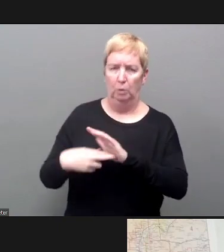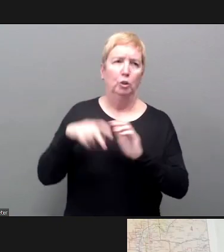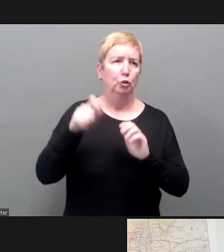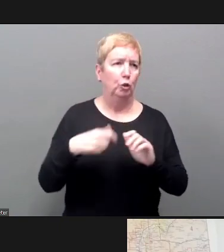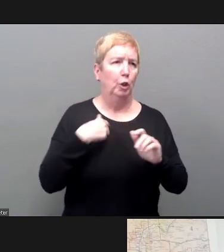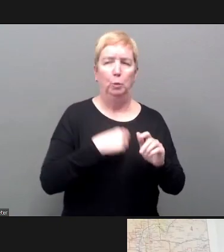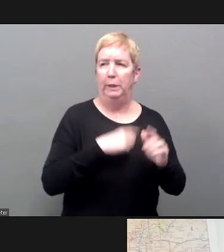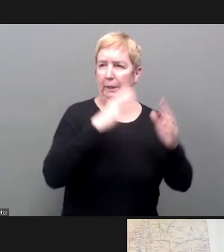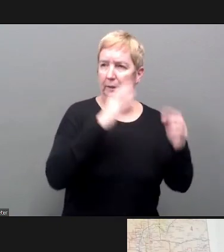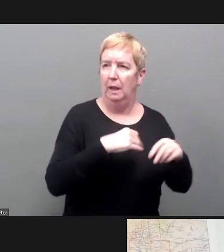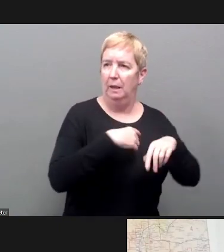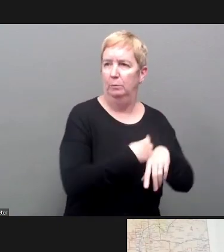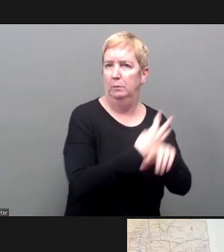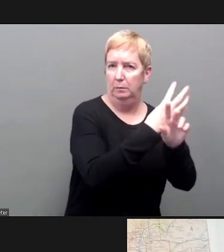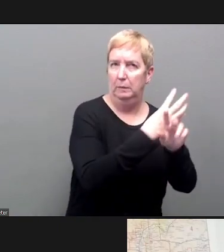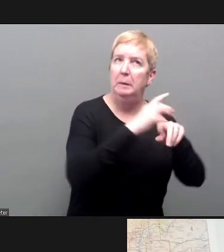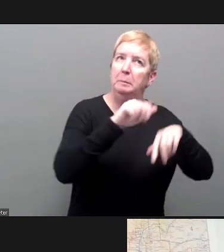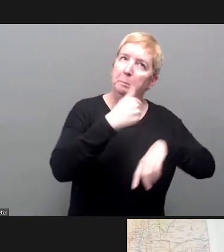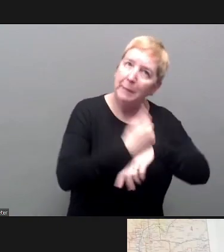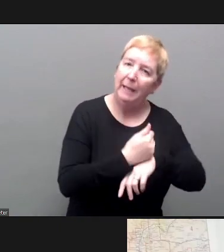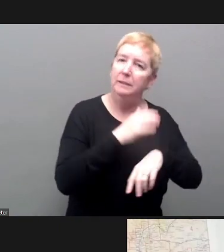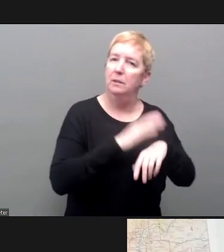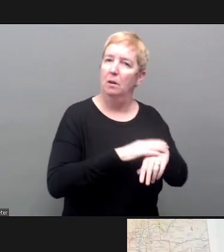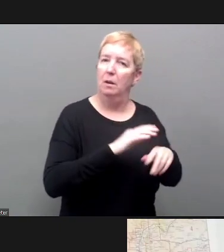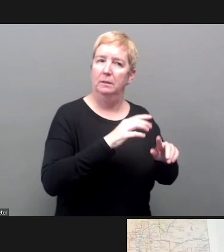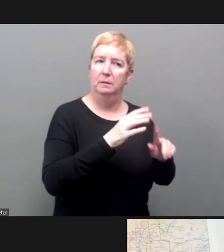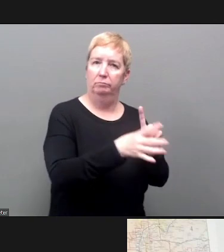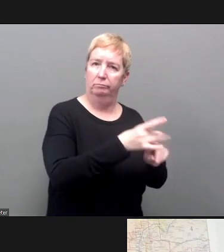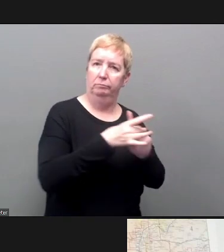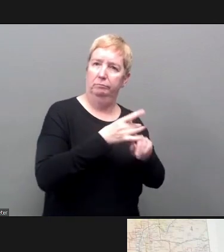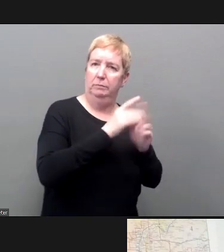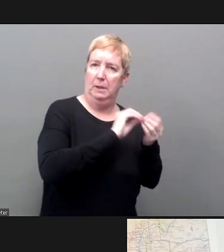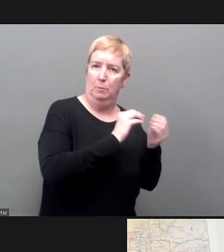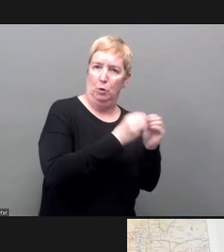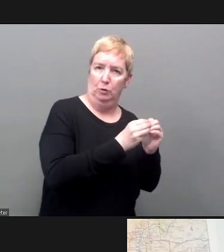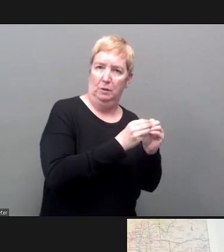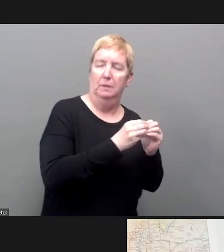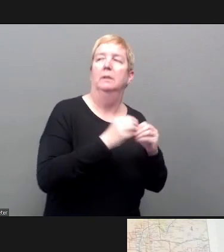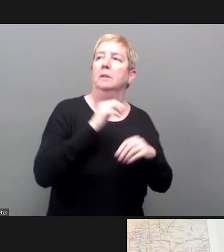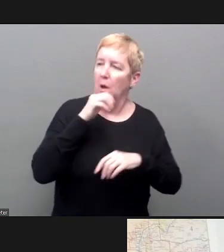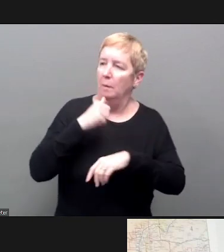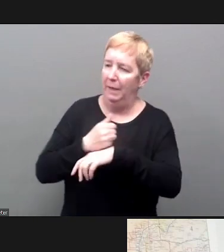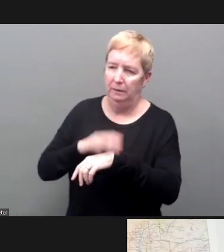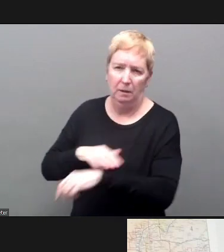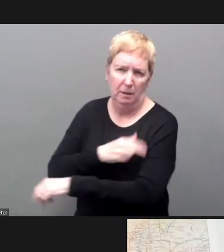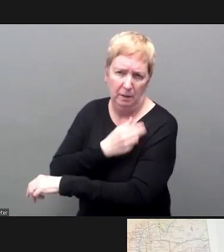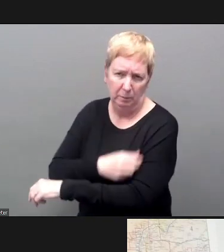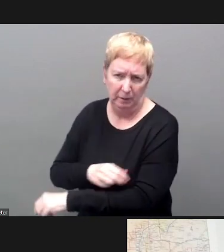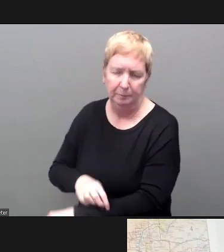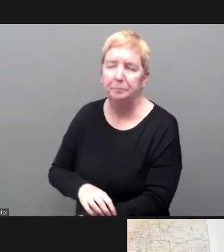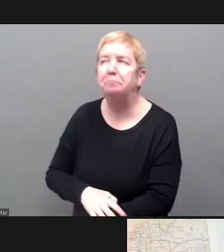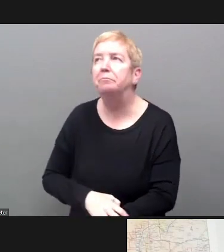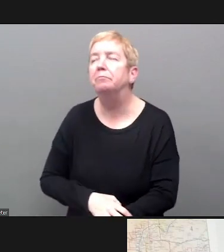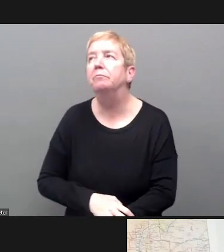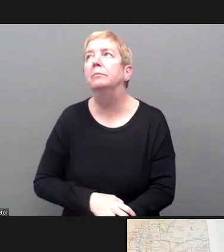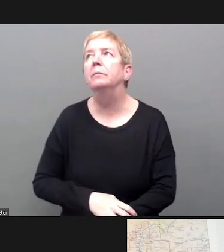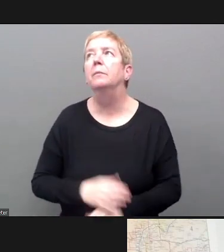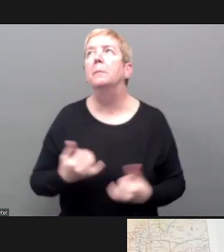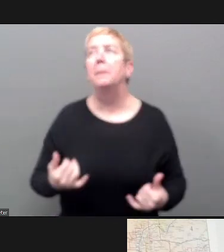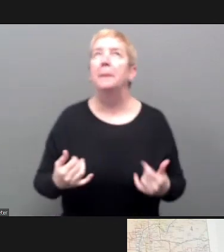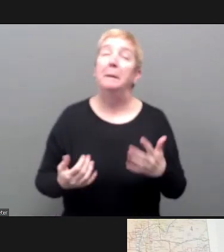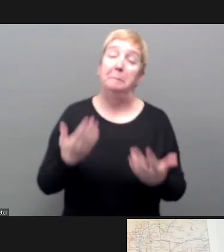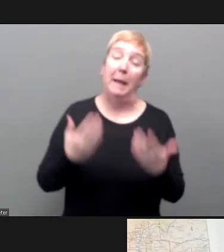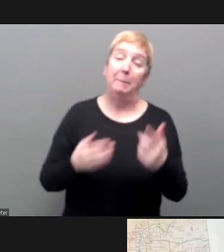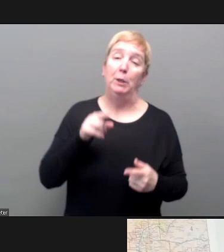2 weeks. And so along those lines, this may be a bit more of a speculative question, maybe something to address with